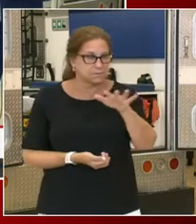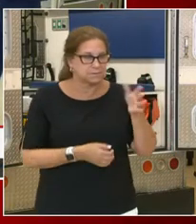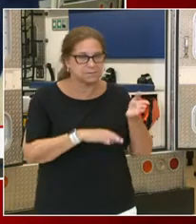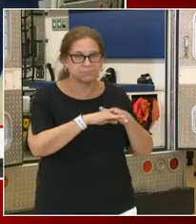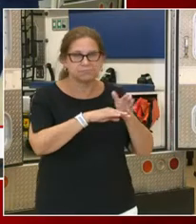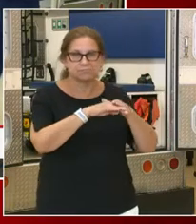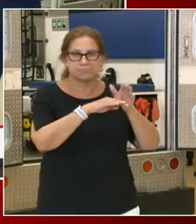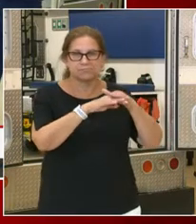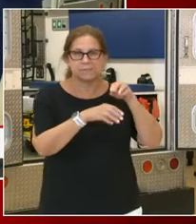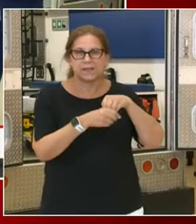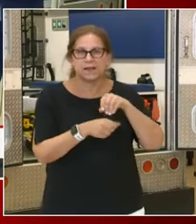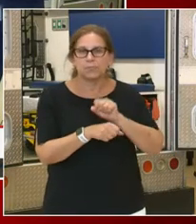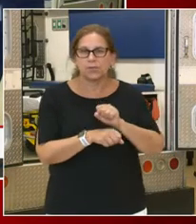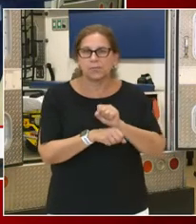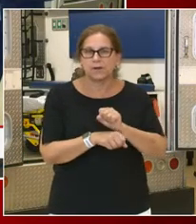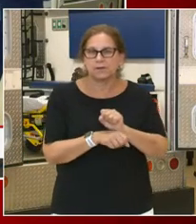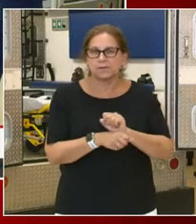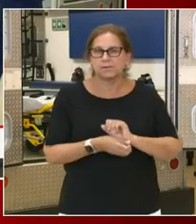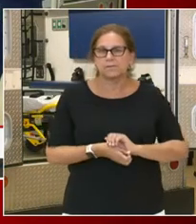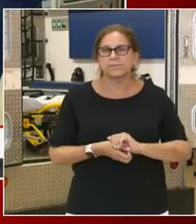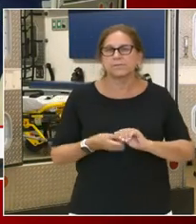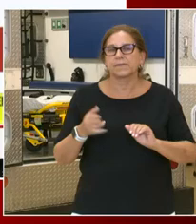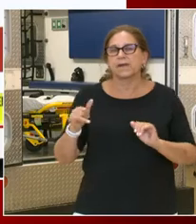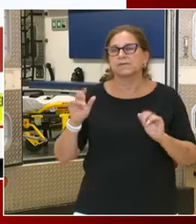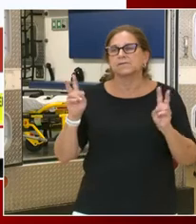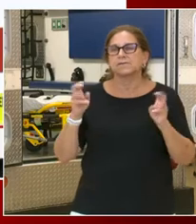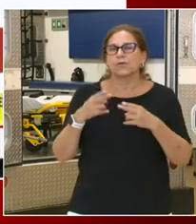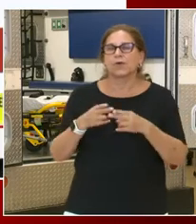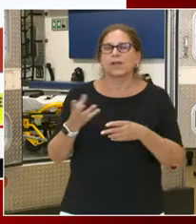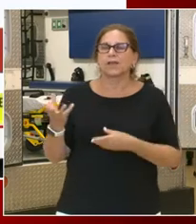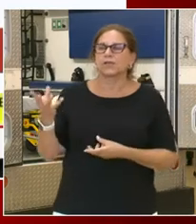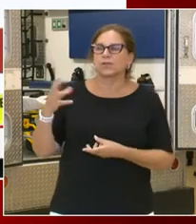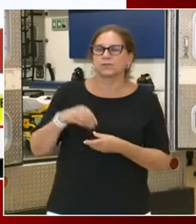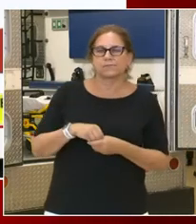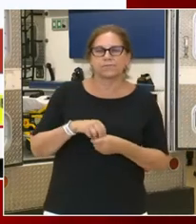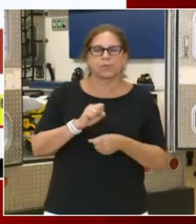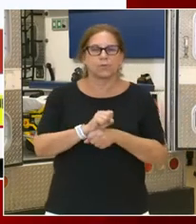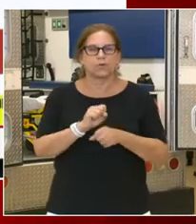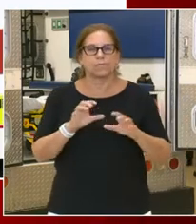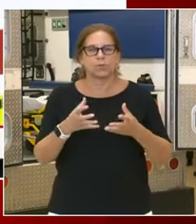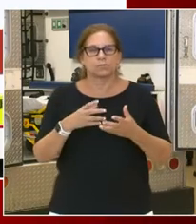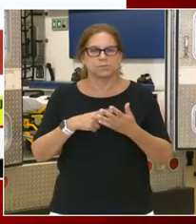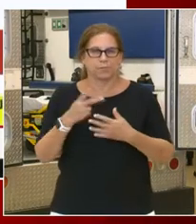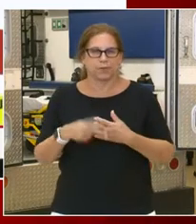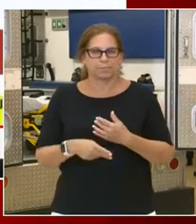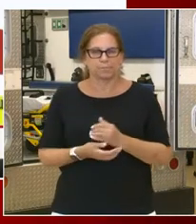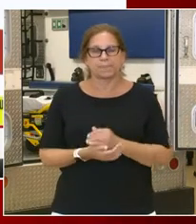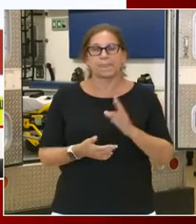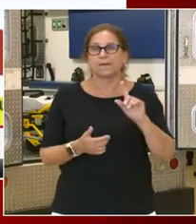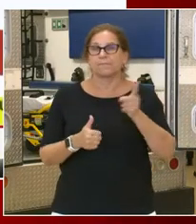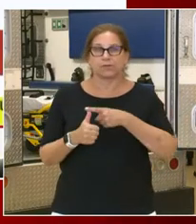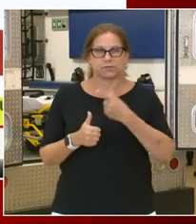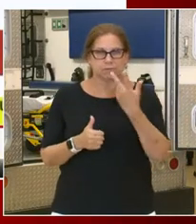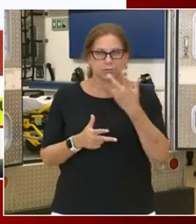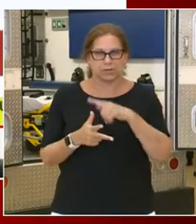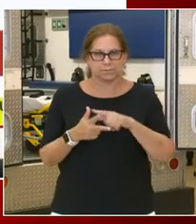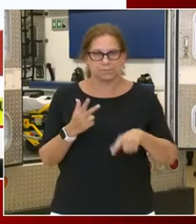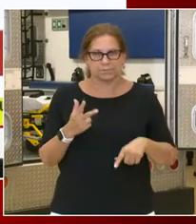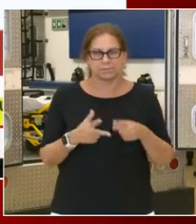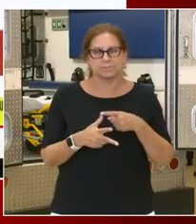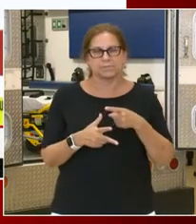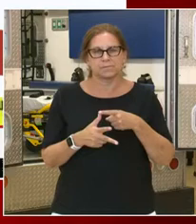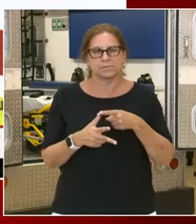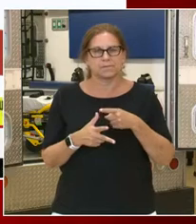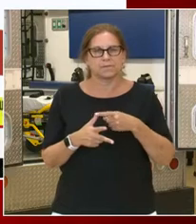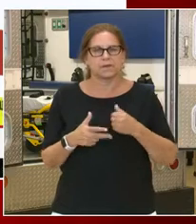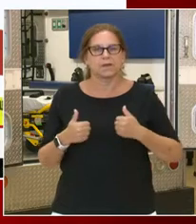an approach in our inclusive jobs recovery that really focuses on three things. In the first instance, we're squarely focused on those residents